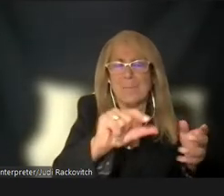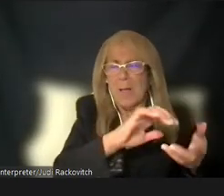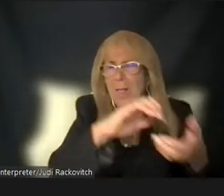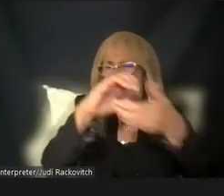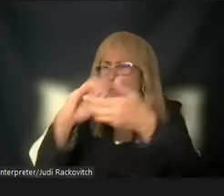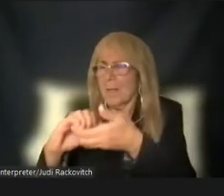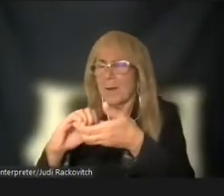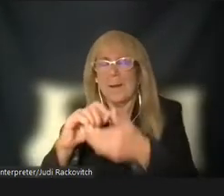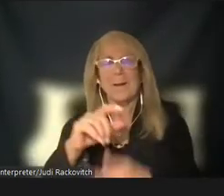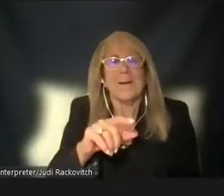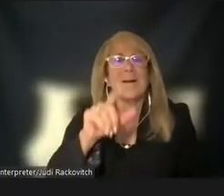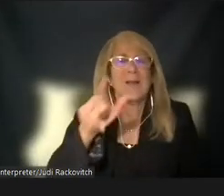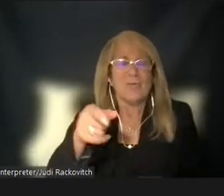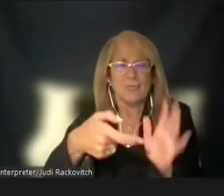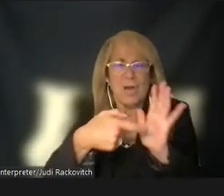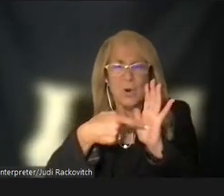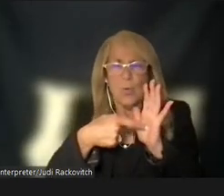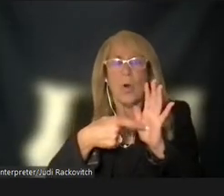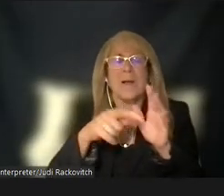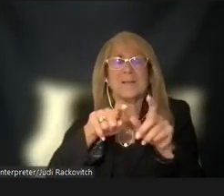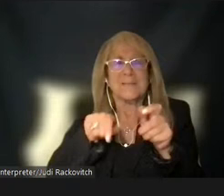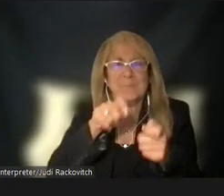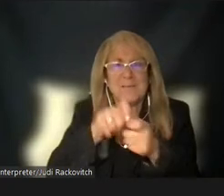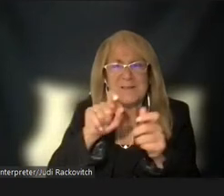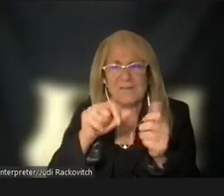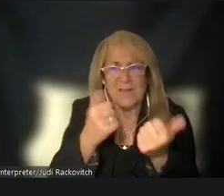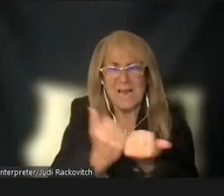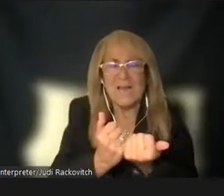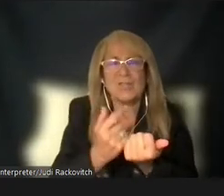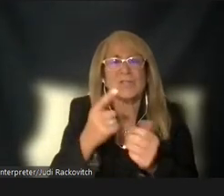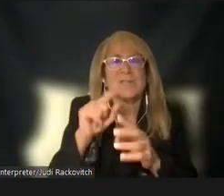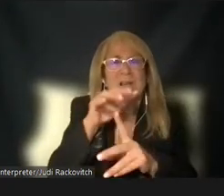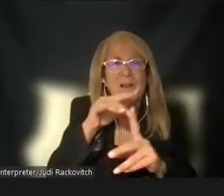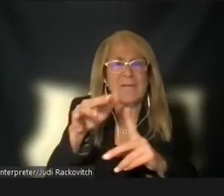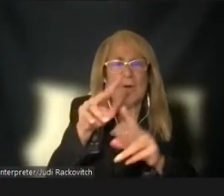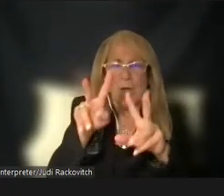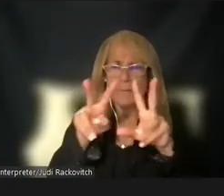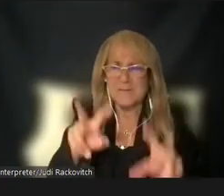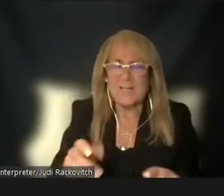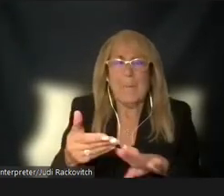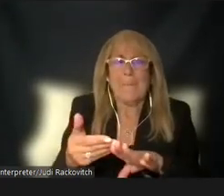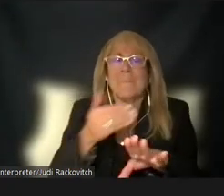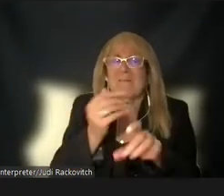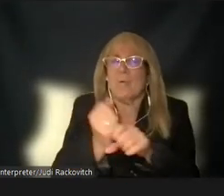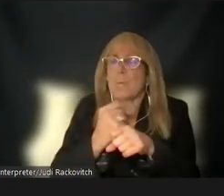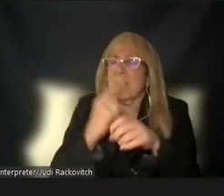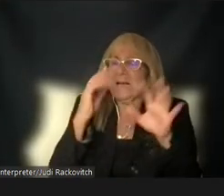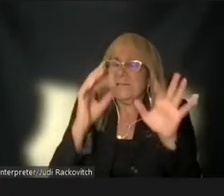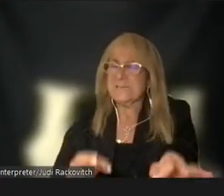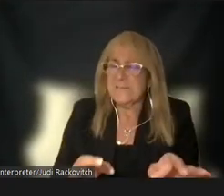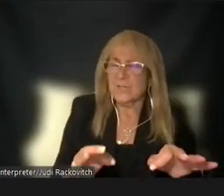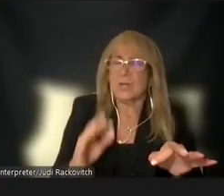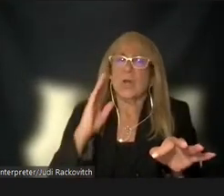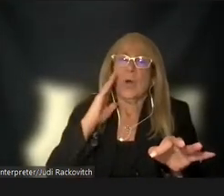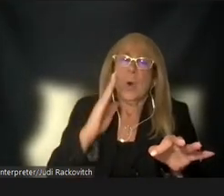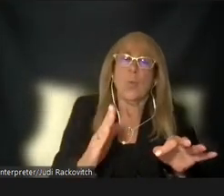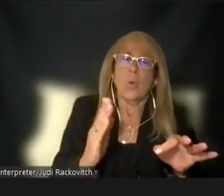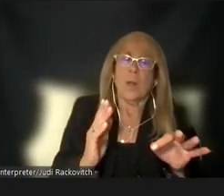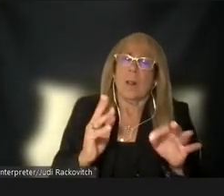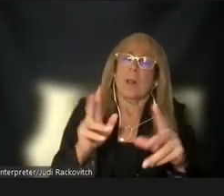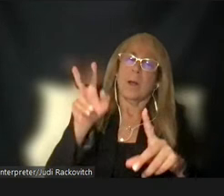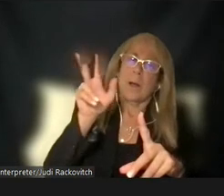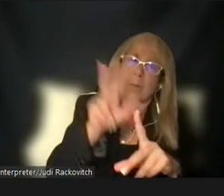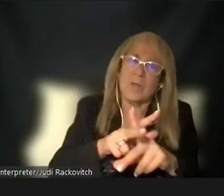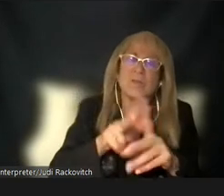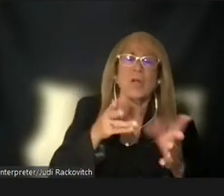assess and consider the environmental effects of their proposed actions prior to making a decision. The project would be implemented through the Federal Highway